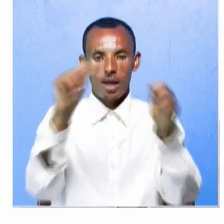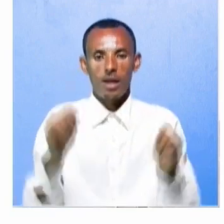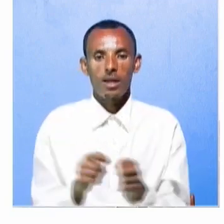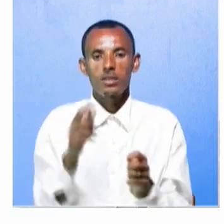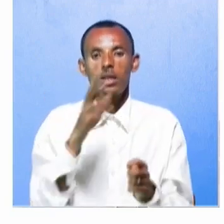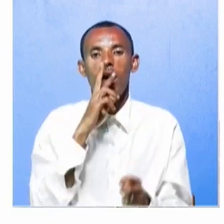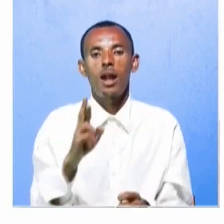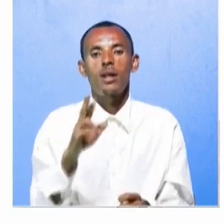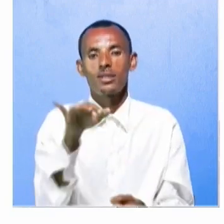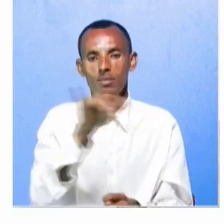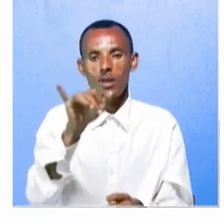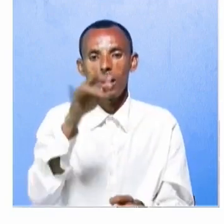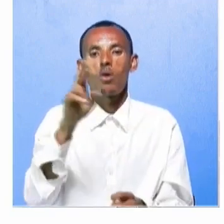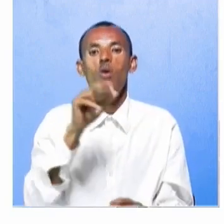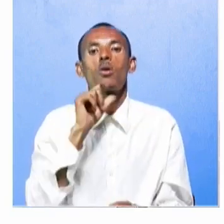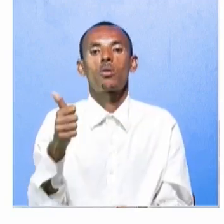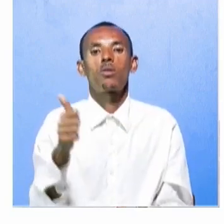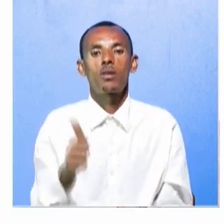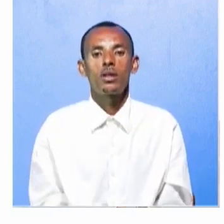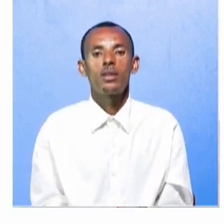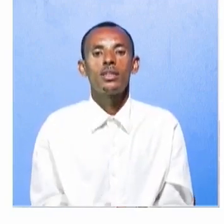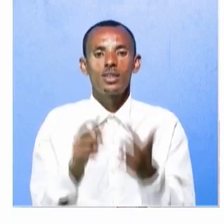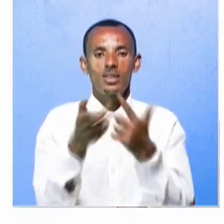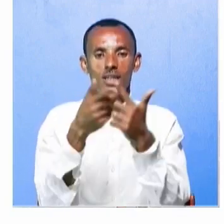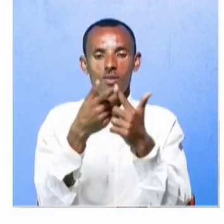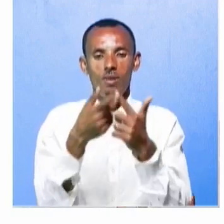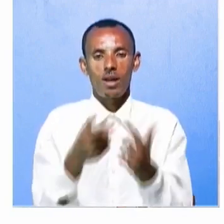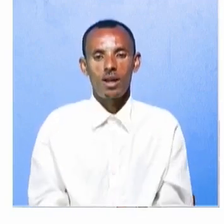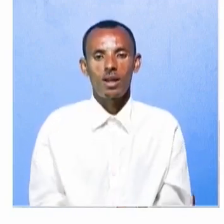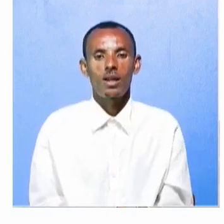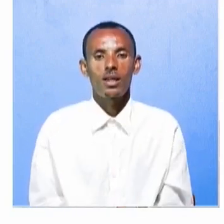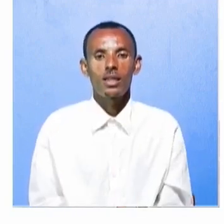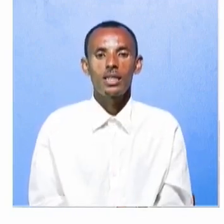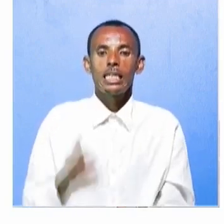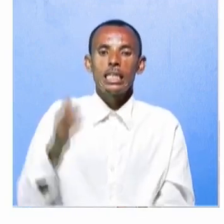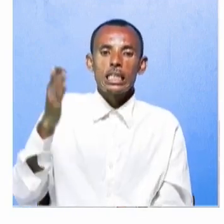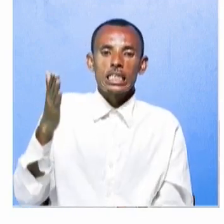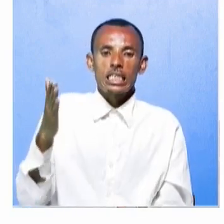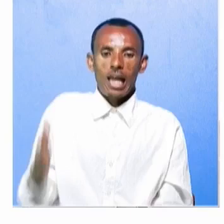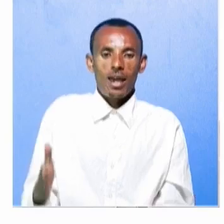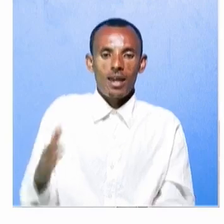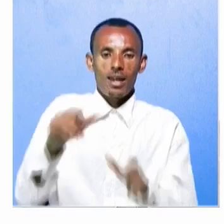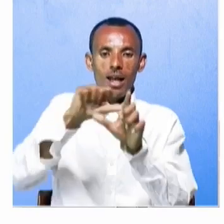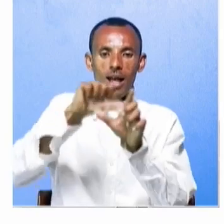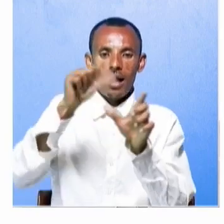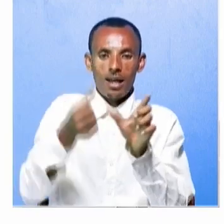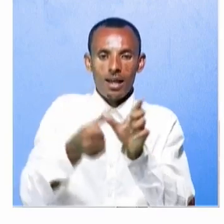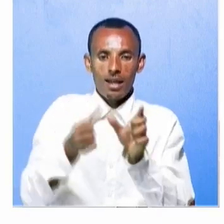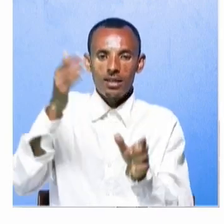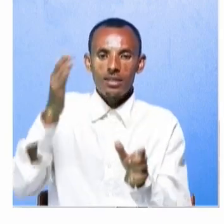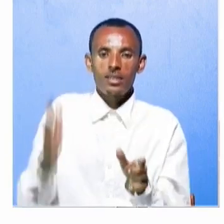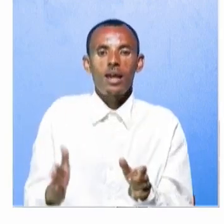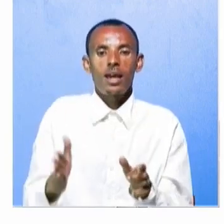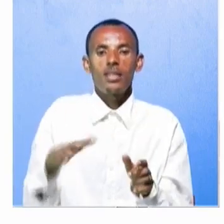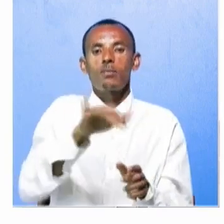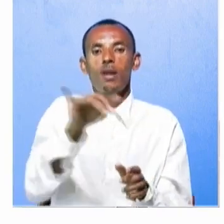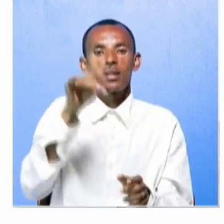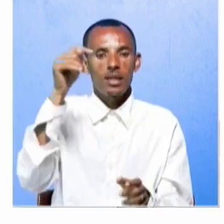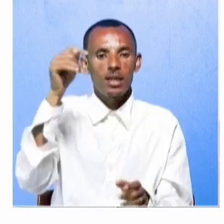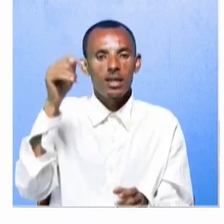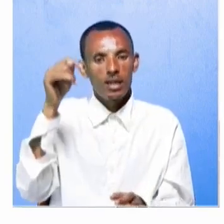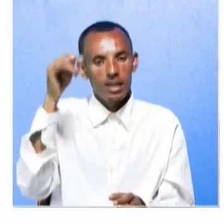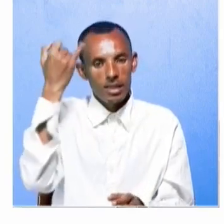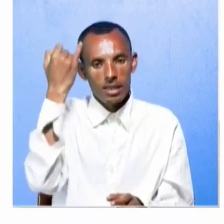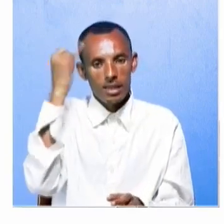are similar or not. The second one is side-angle side similarity theorem, and the third